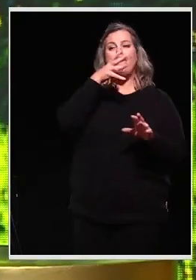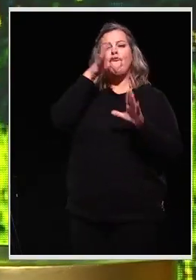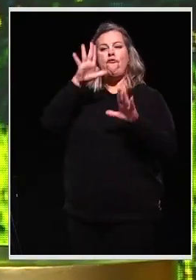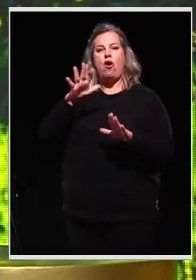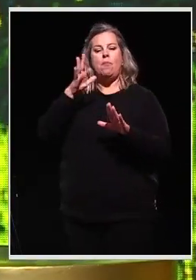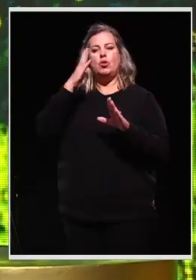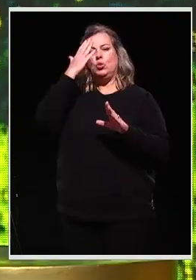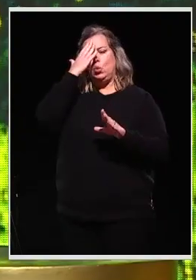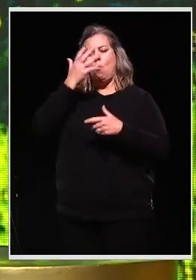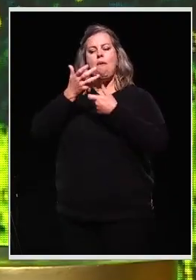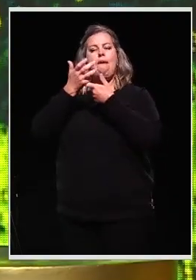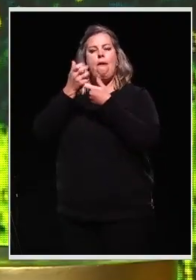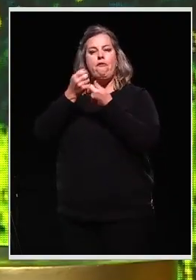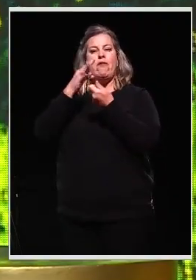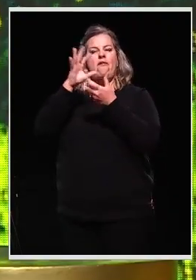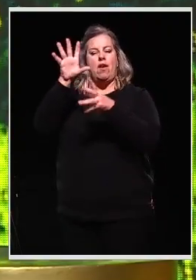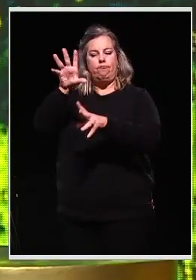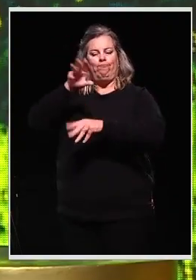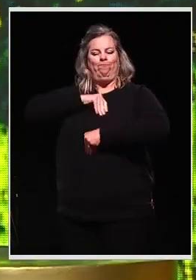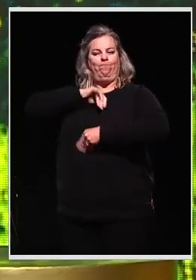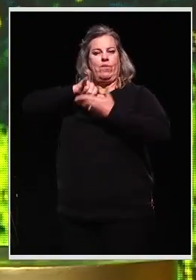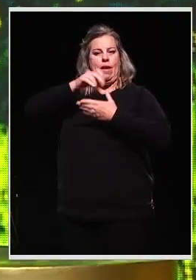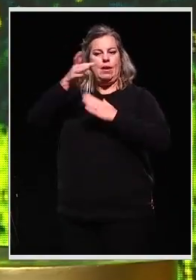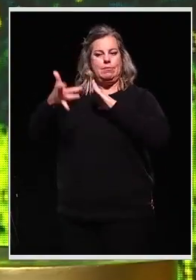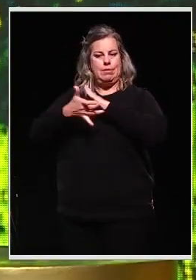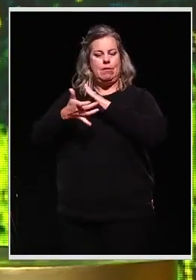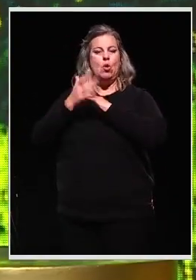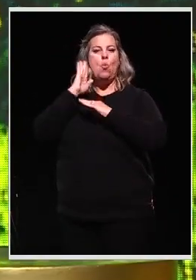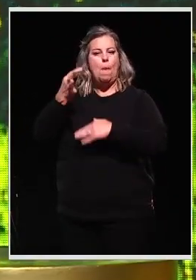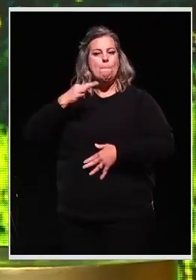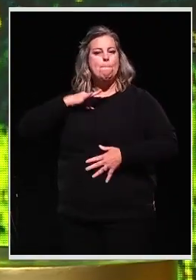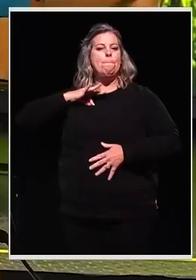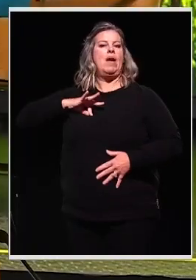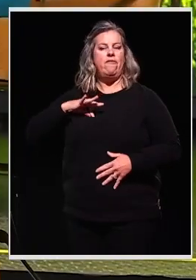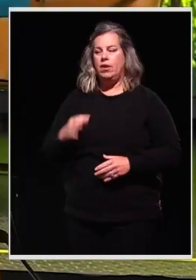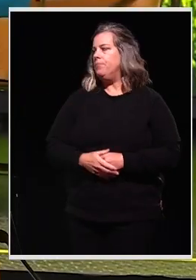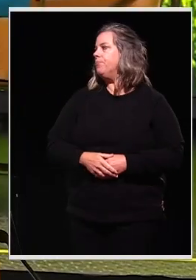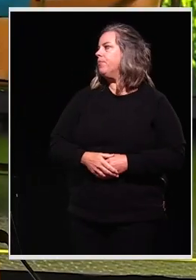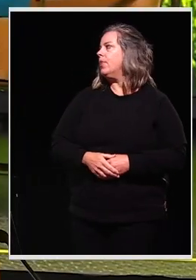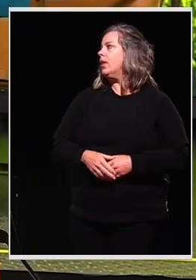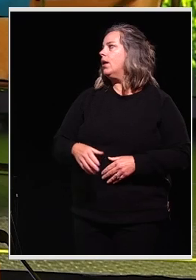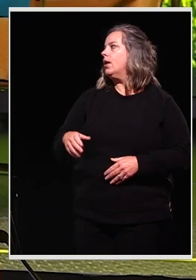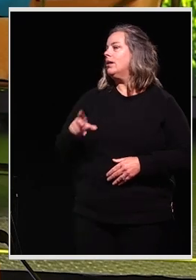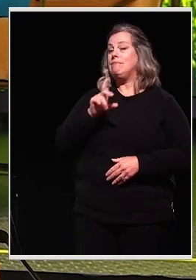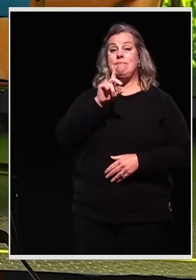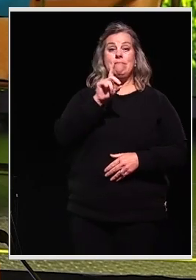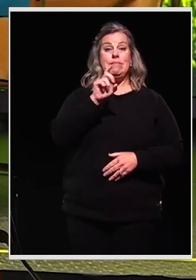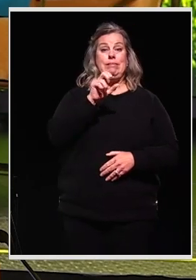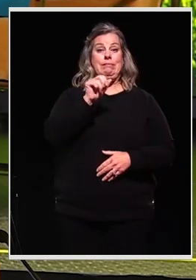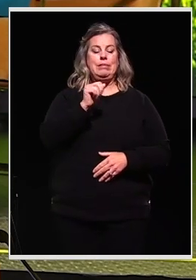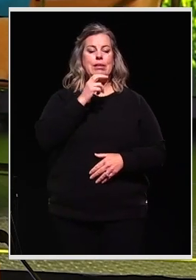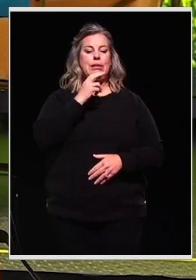they will be able to demonstrate that they have met the criteria needed to then gain that value. Maybe I could just add, so I think that is